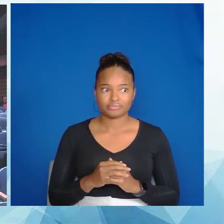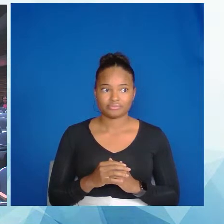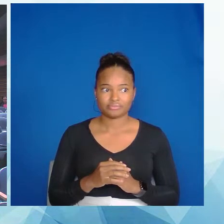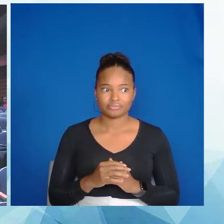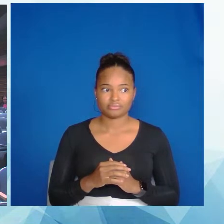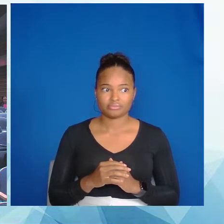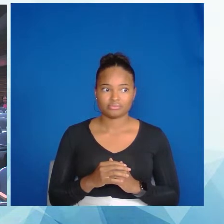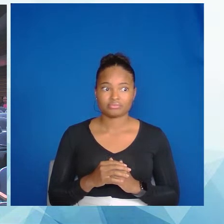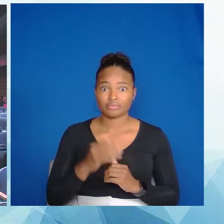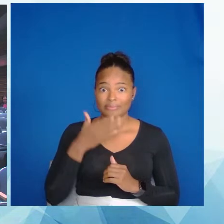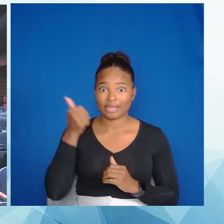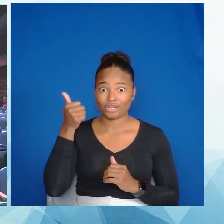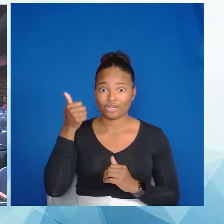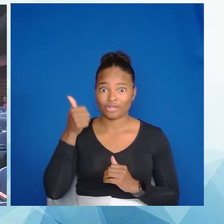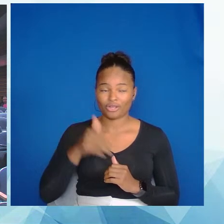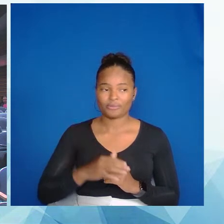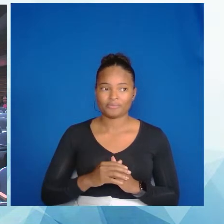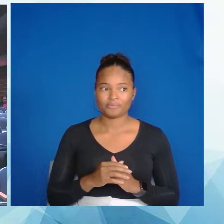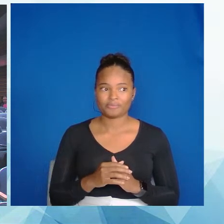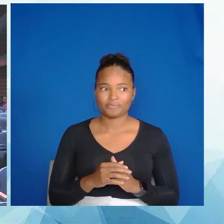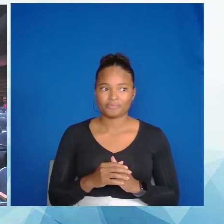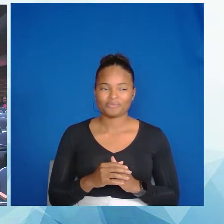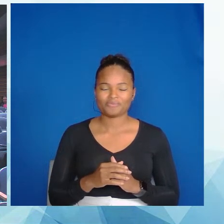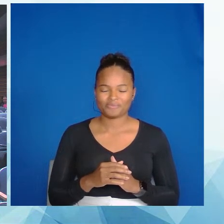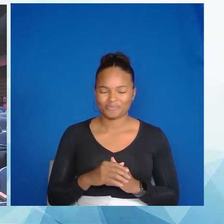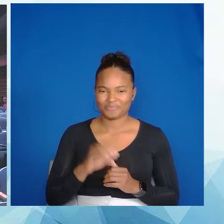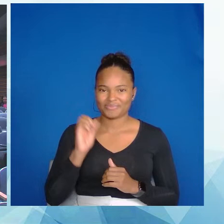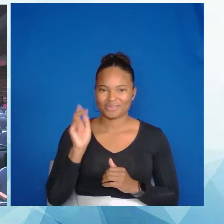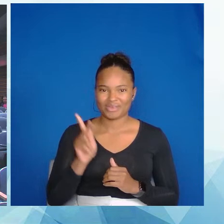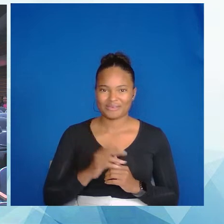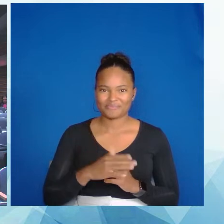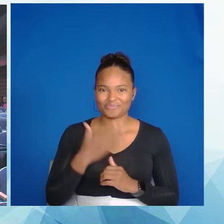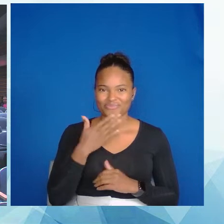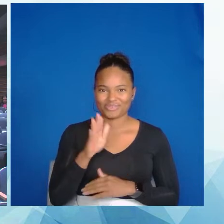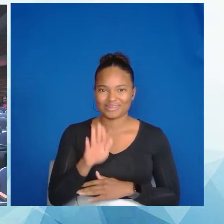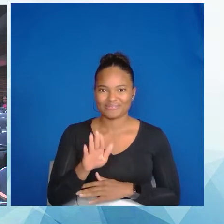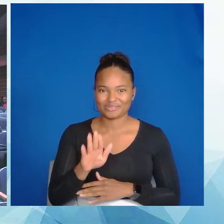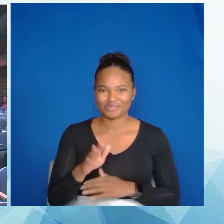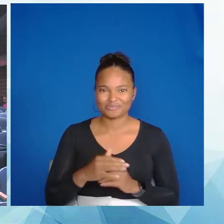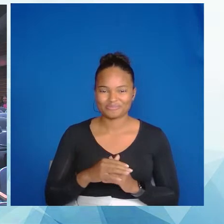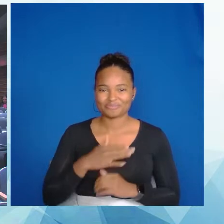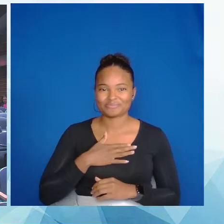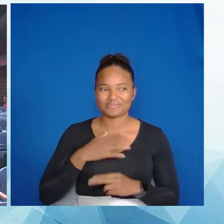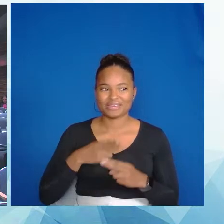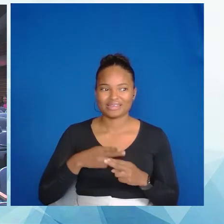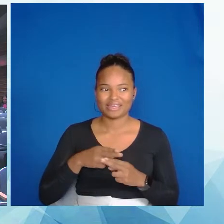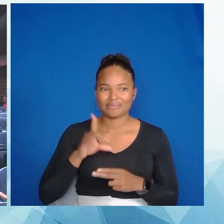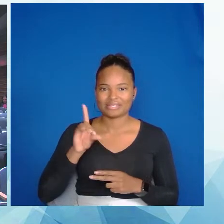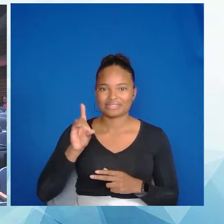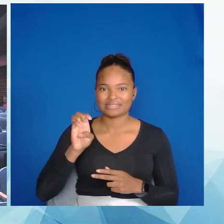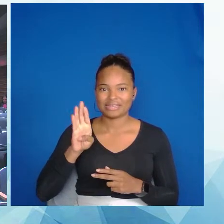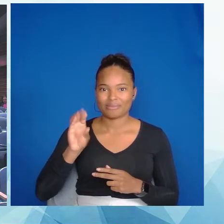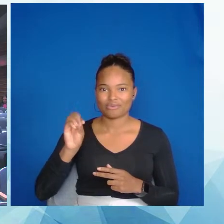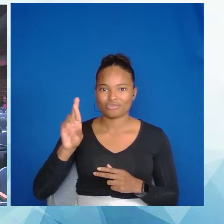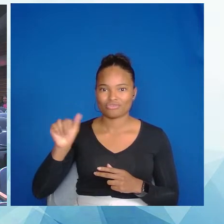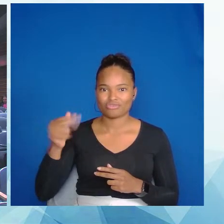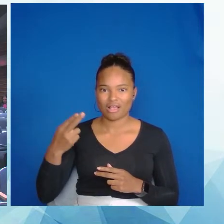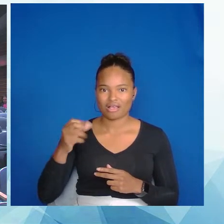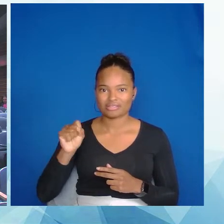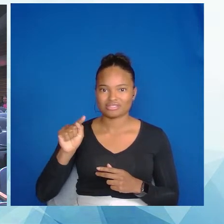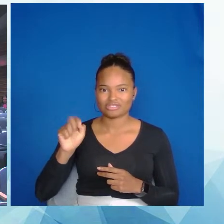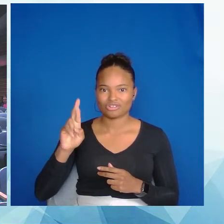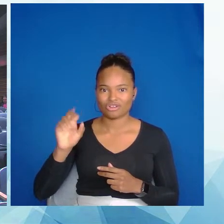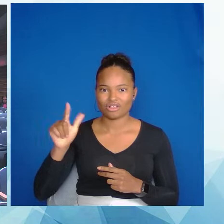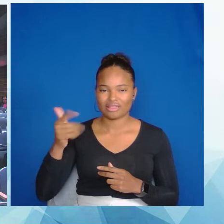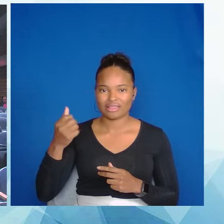Keep going. Is that better? Okay. Good afternoon. My name's Deborah Sterling. I'm an Assistant Attorney